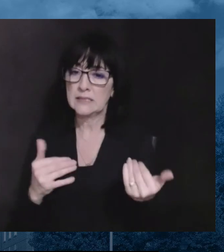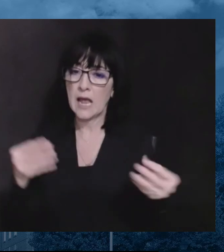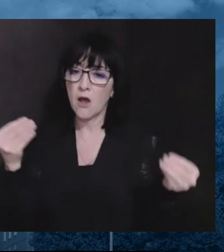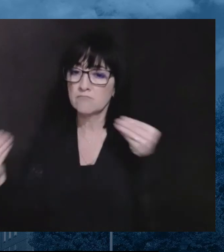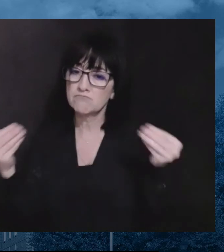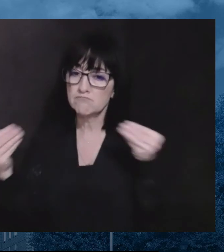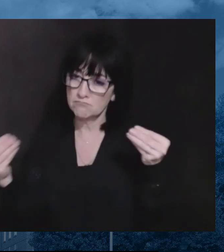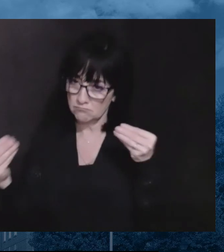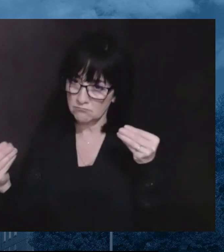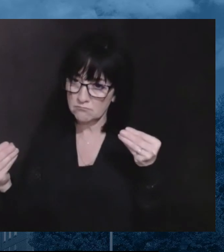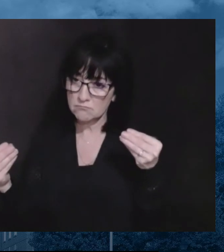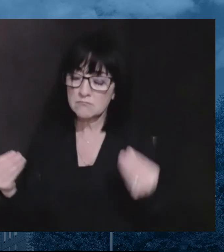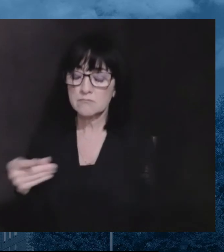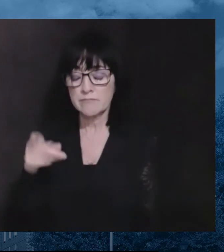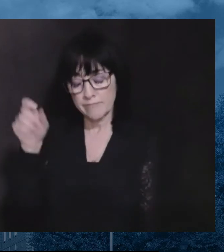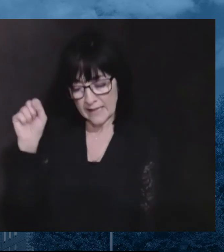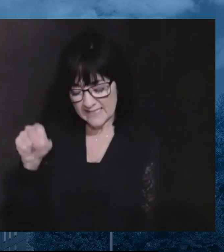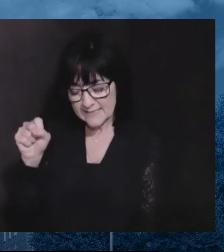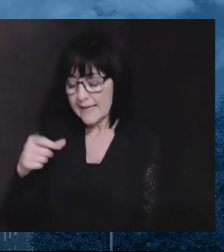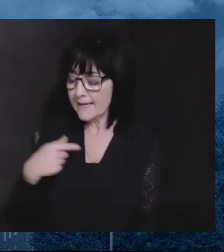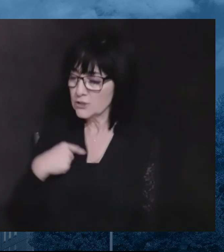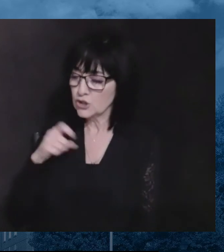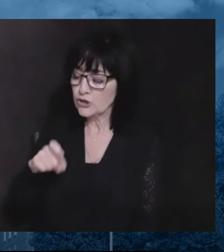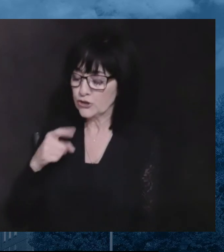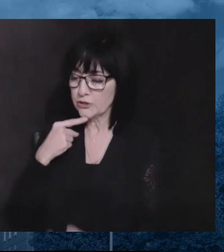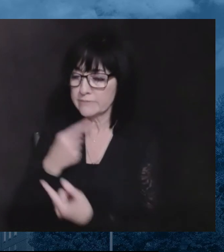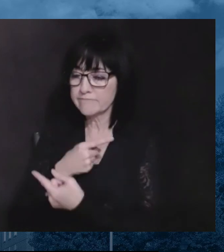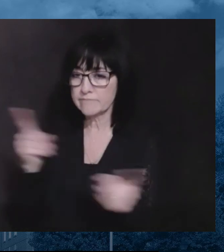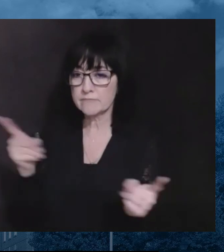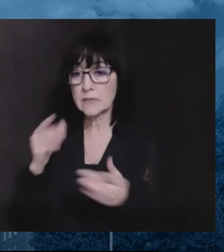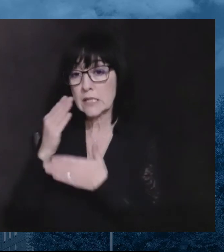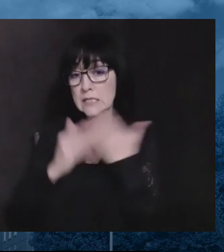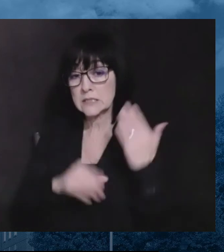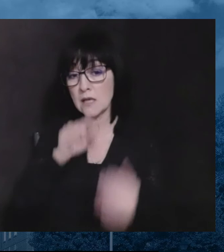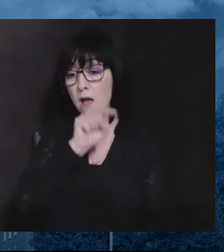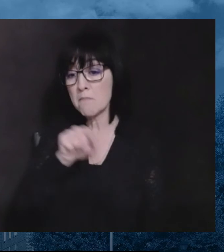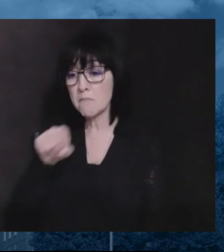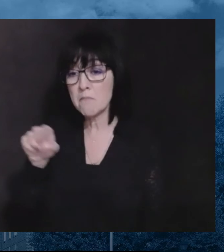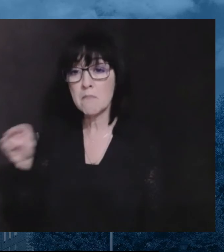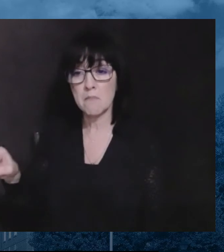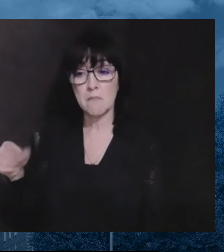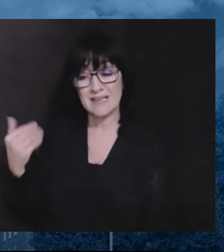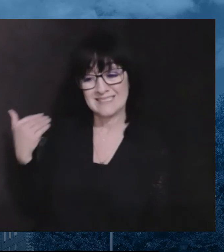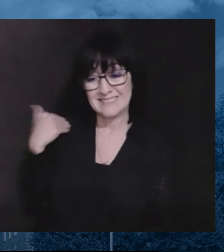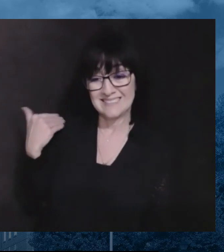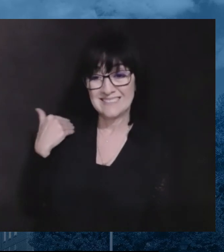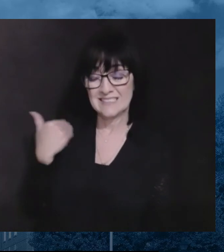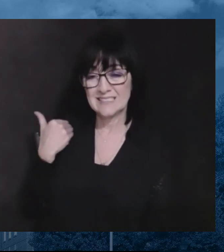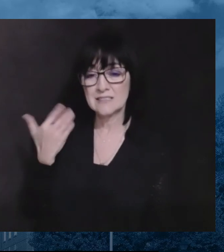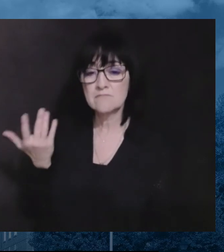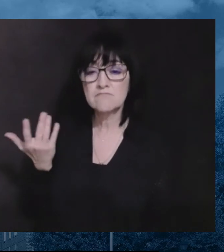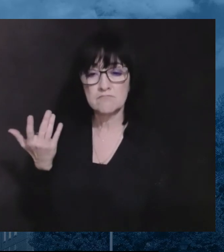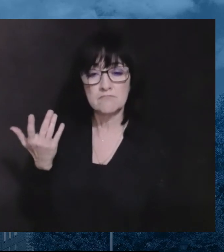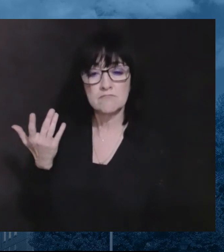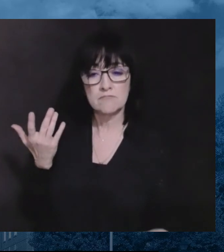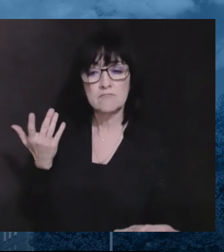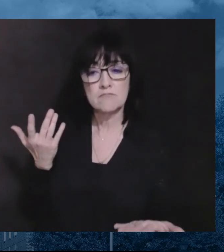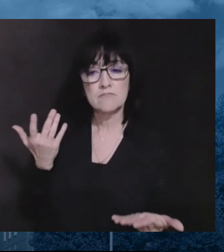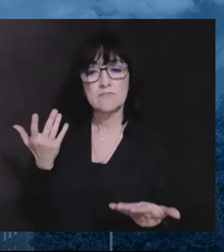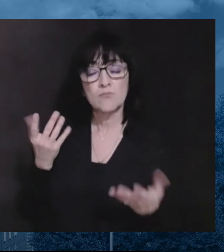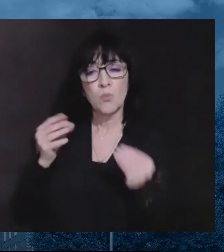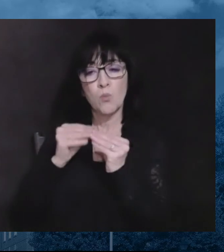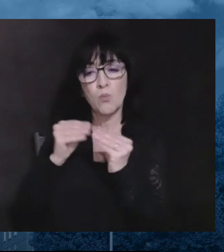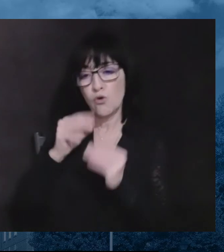the trend is this week. There are certain things that we'll take a really close look at,